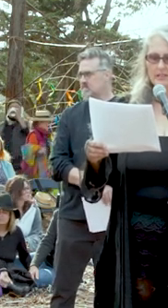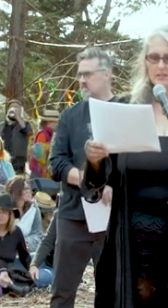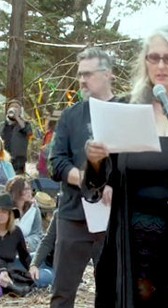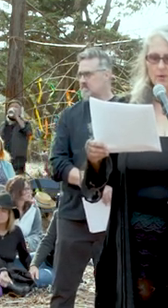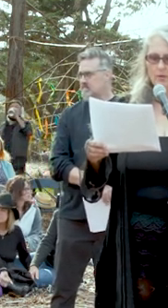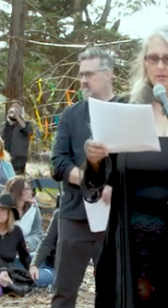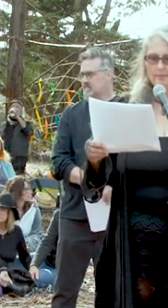Jolene Yowell.